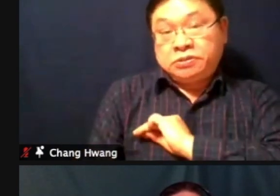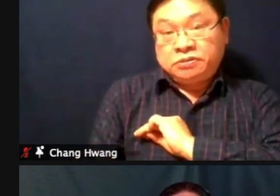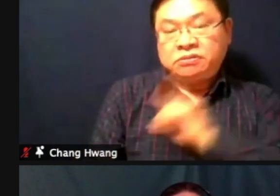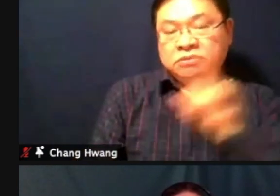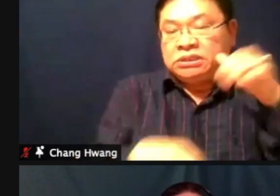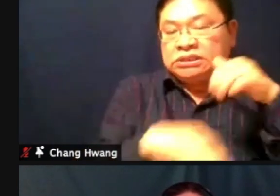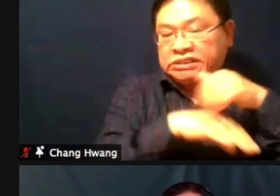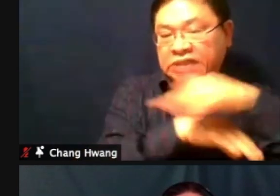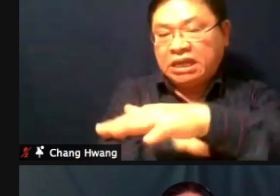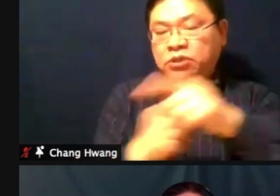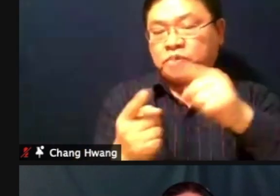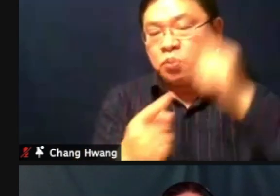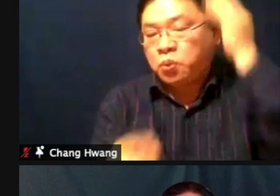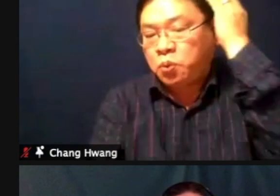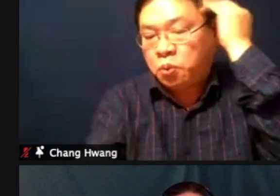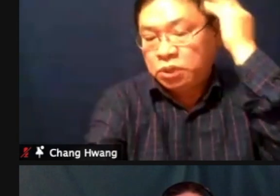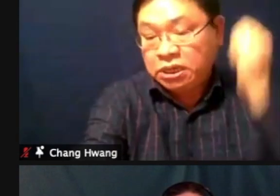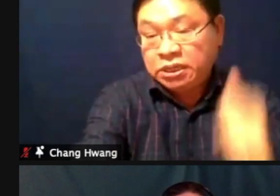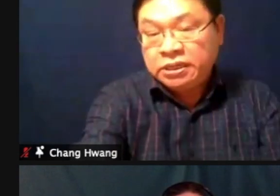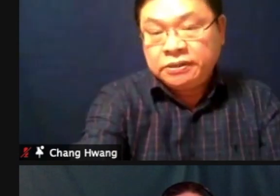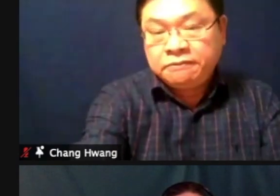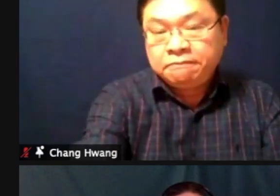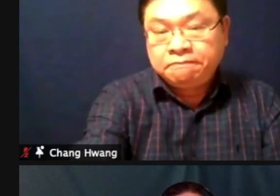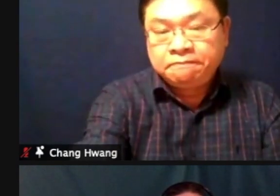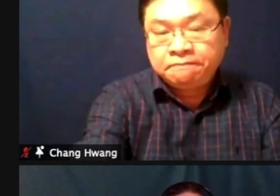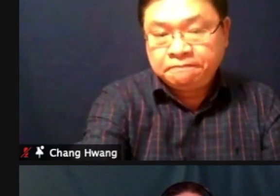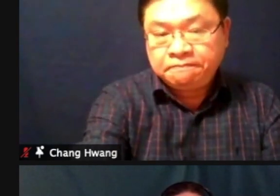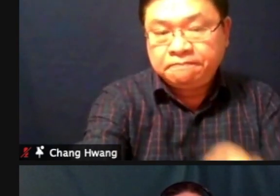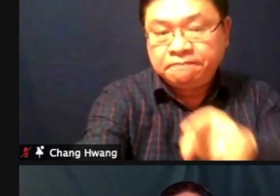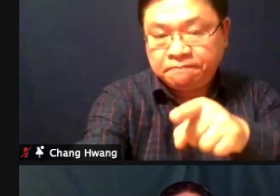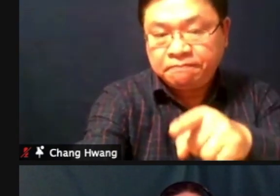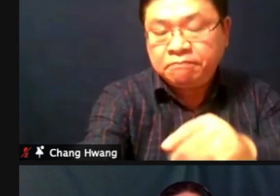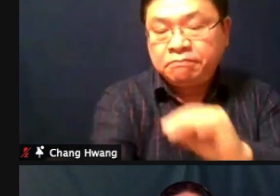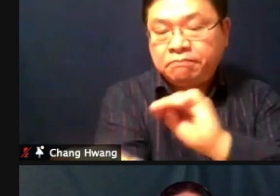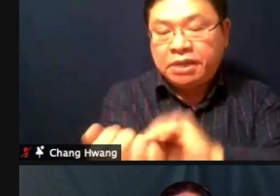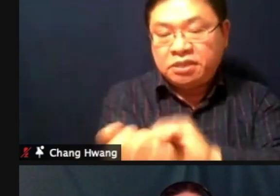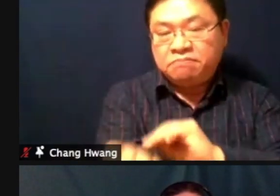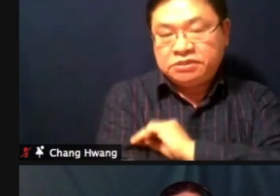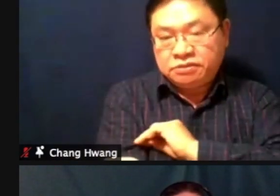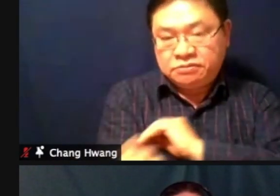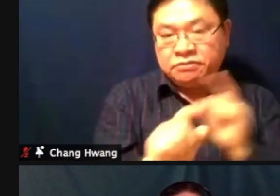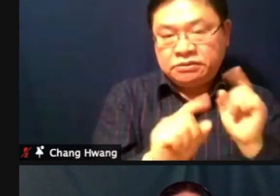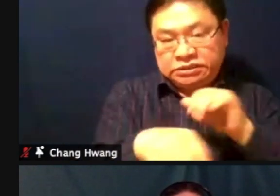she arrived also, she was one of those medical missionaries. She was sent to Korea